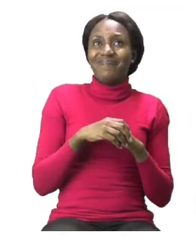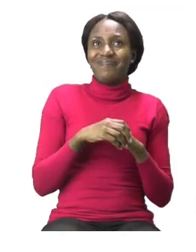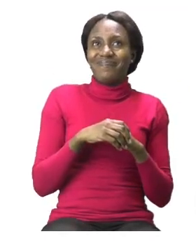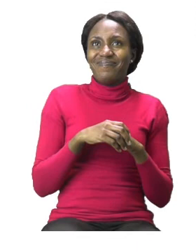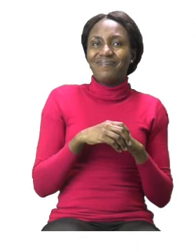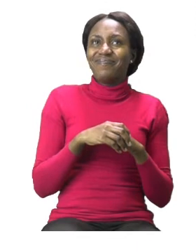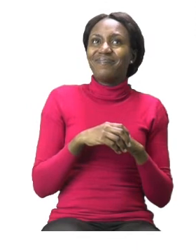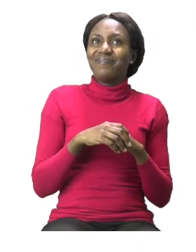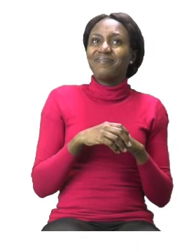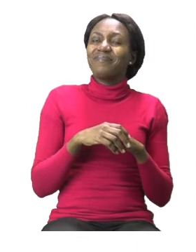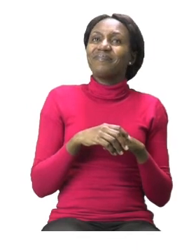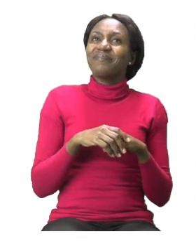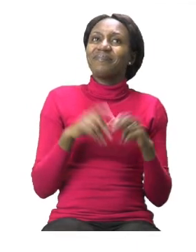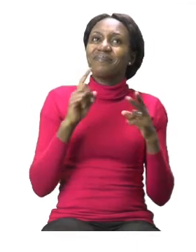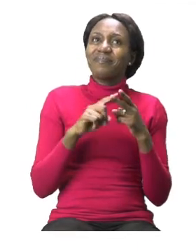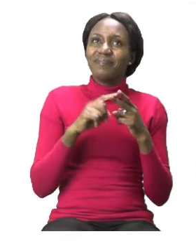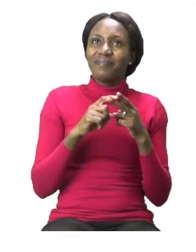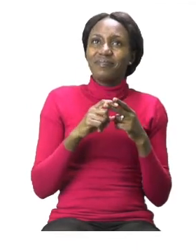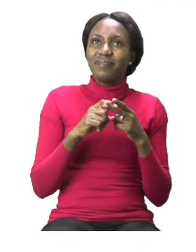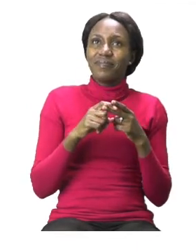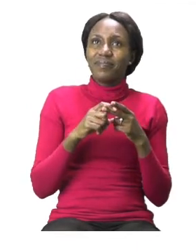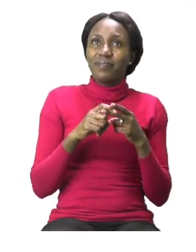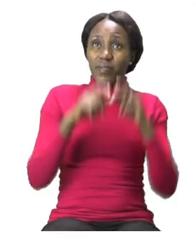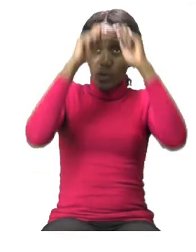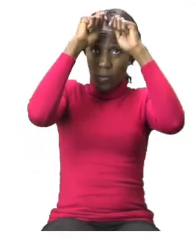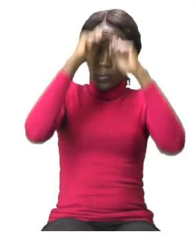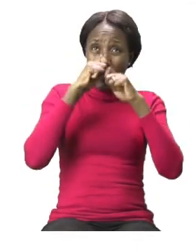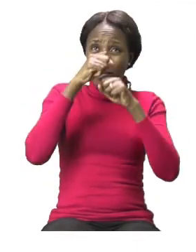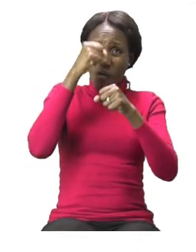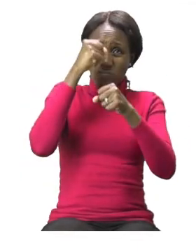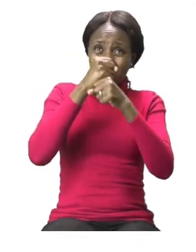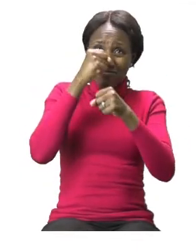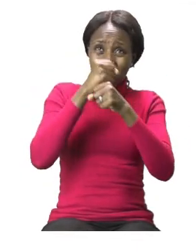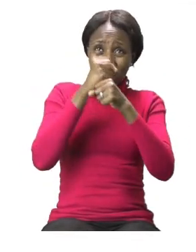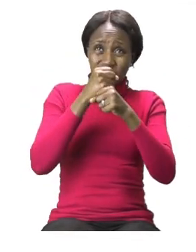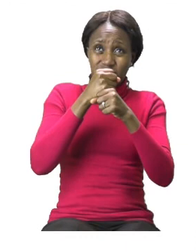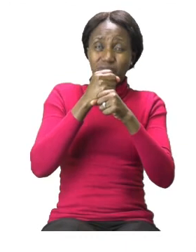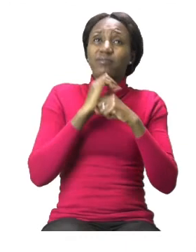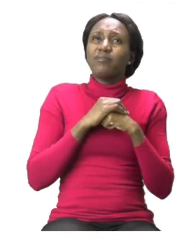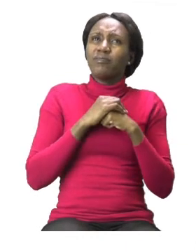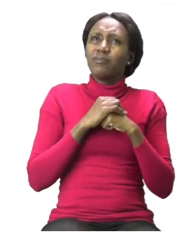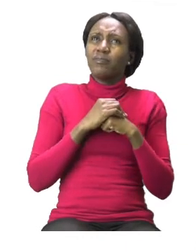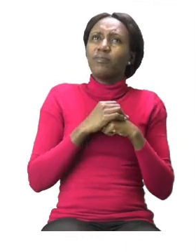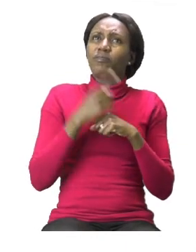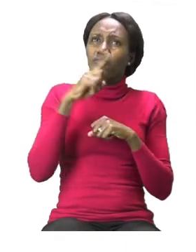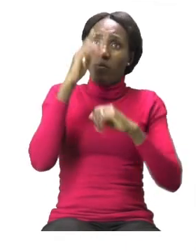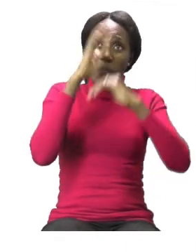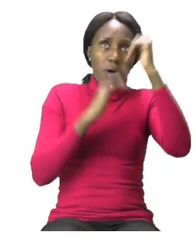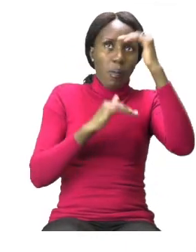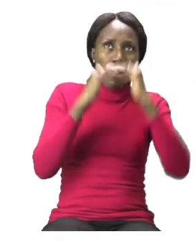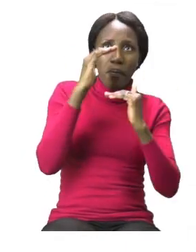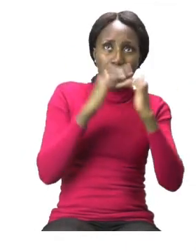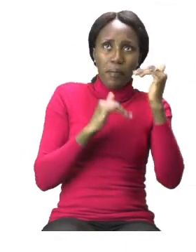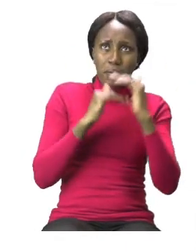The next thing that we can see is a hard hat. This one is used for construction. Do